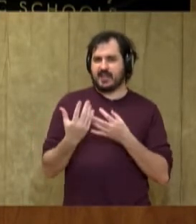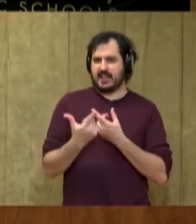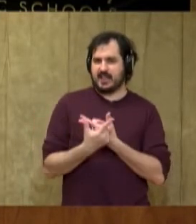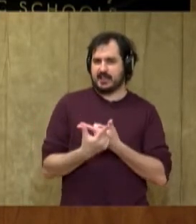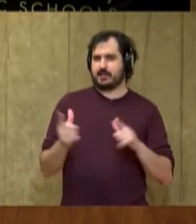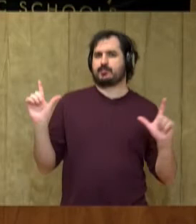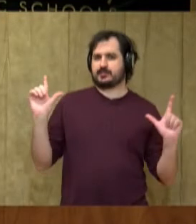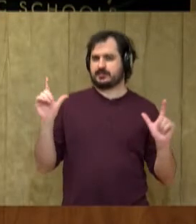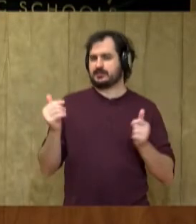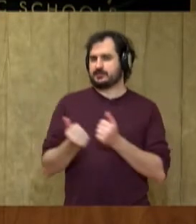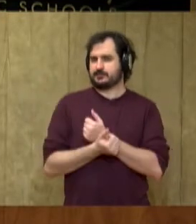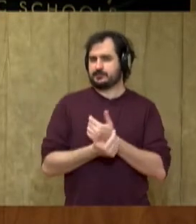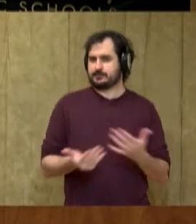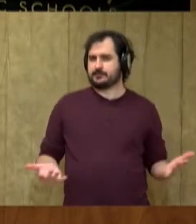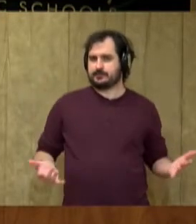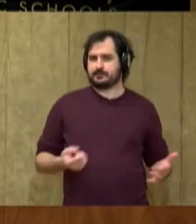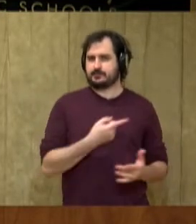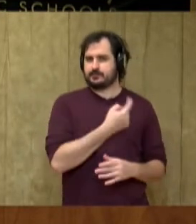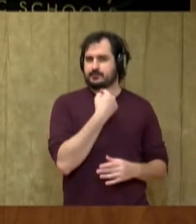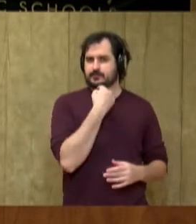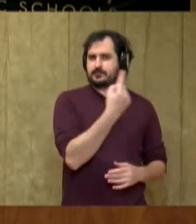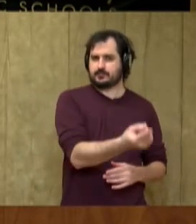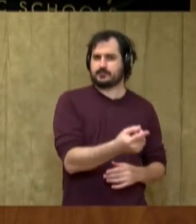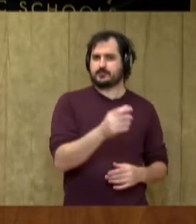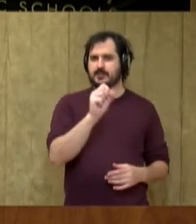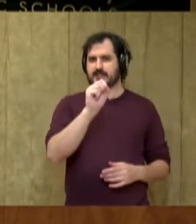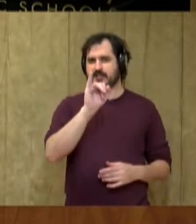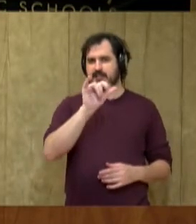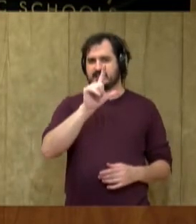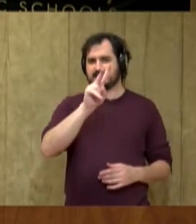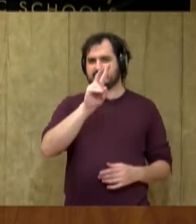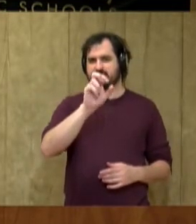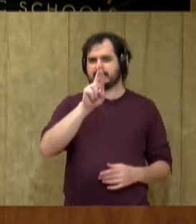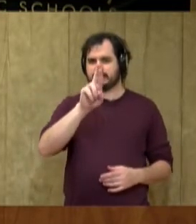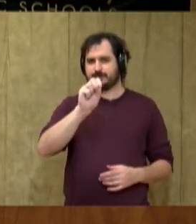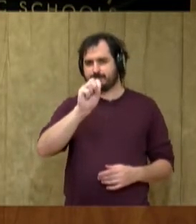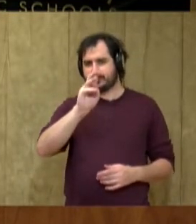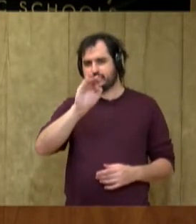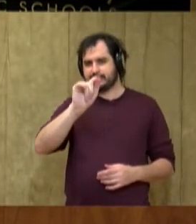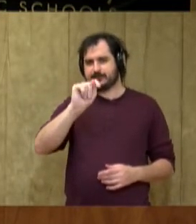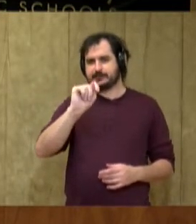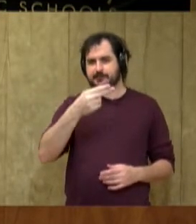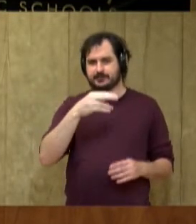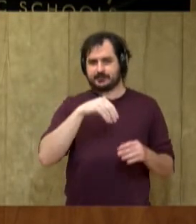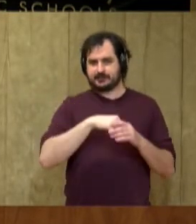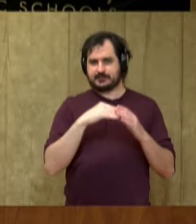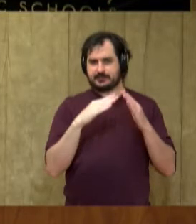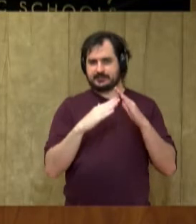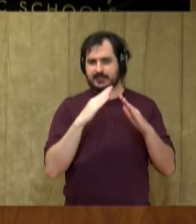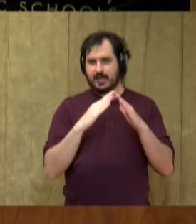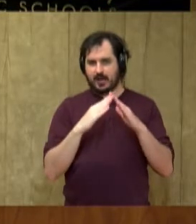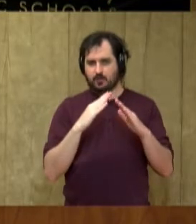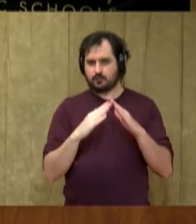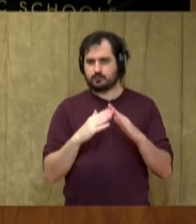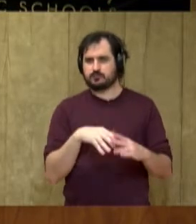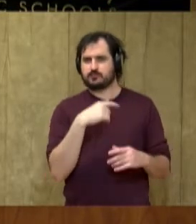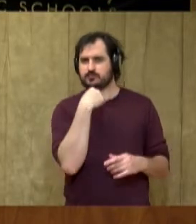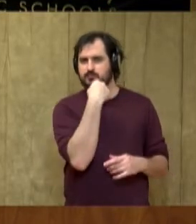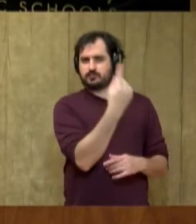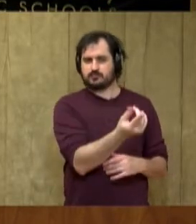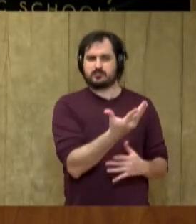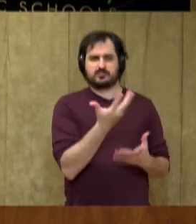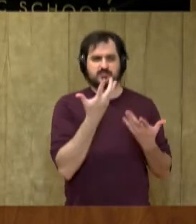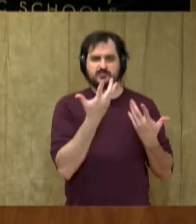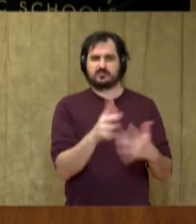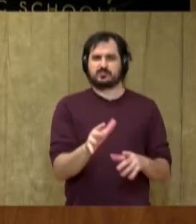by England anymore. Paul agreed. Because of his feelings, I found out that Paul Revere had persuaded my father